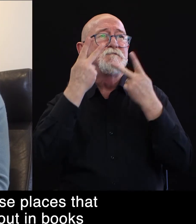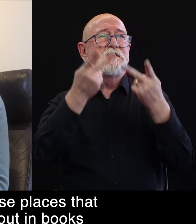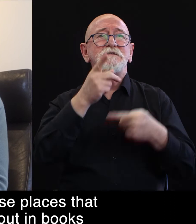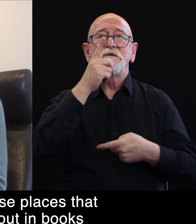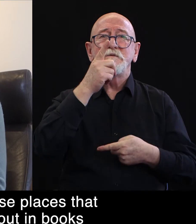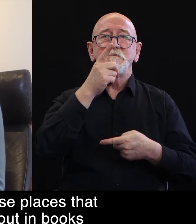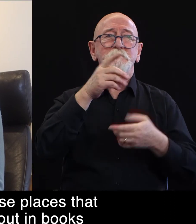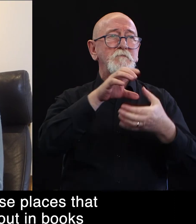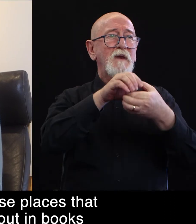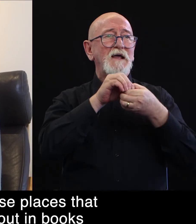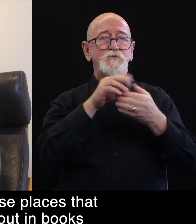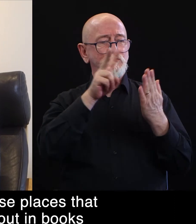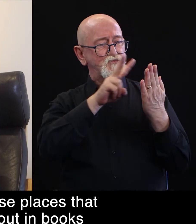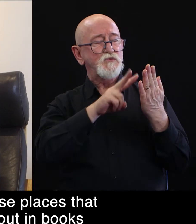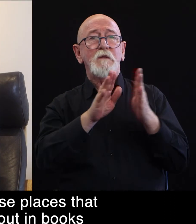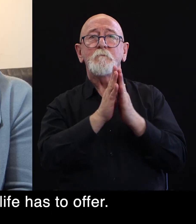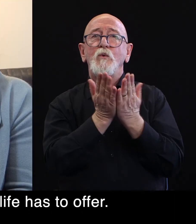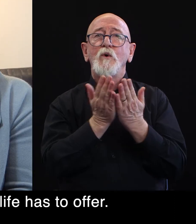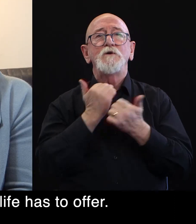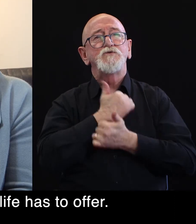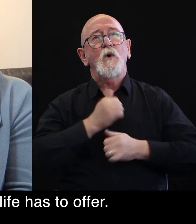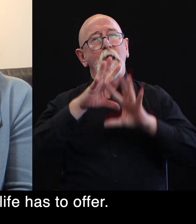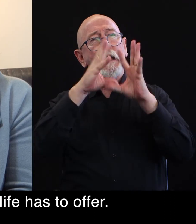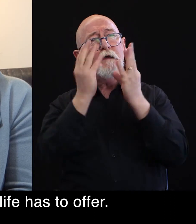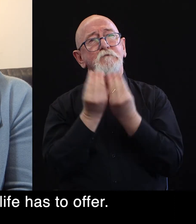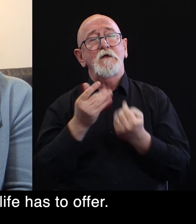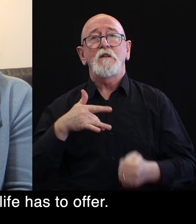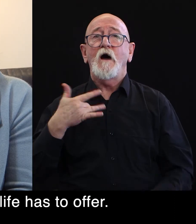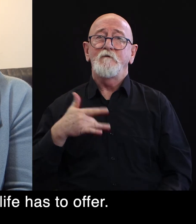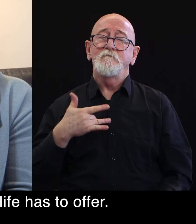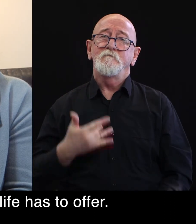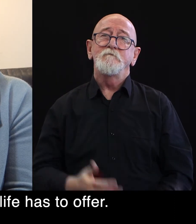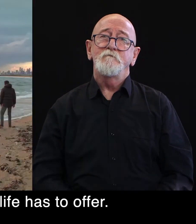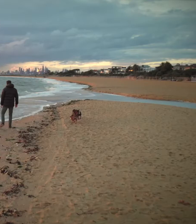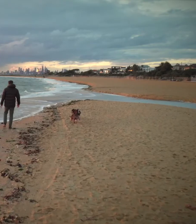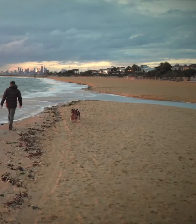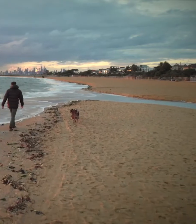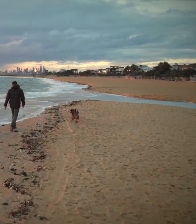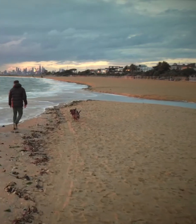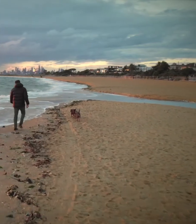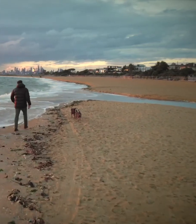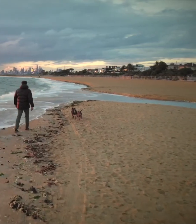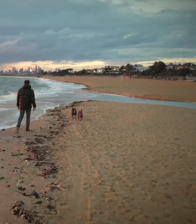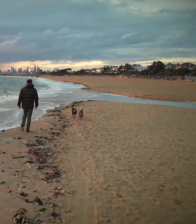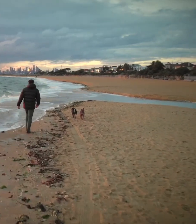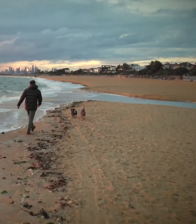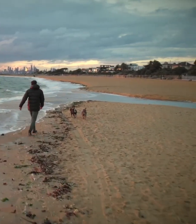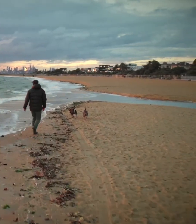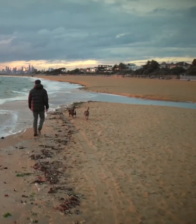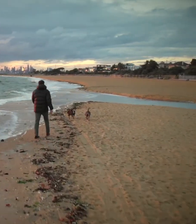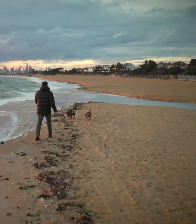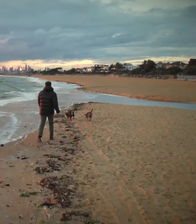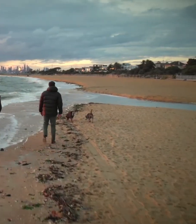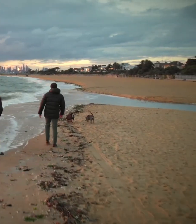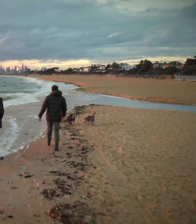Go to all these places that we've read about in books and enjoy all that life has to offer. On screen, Lewis and his family are